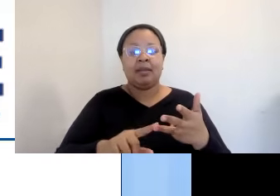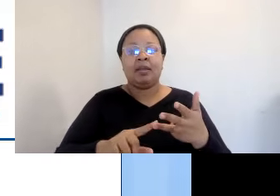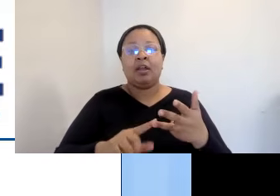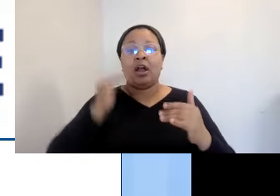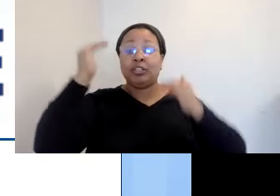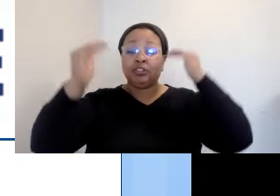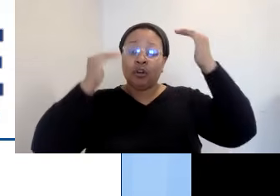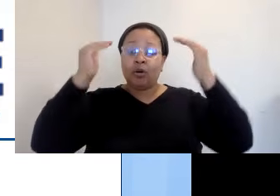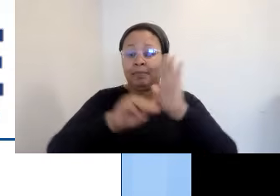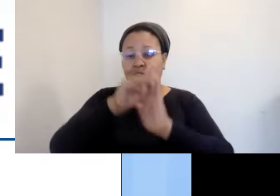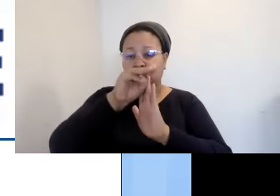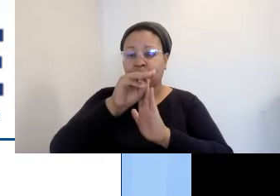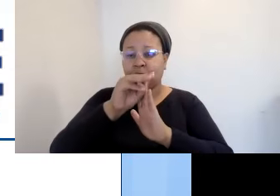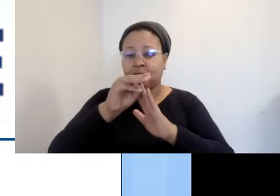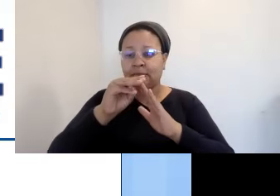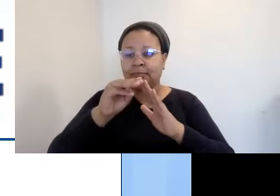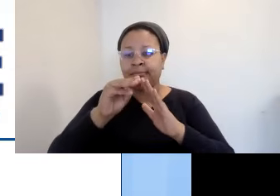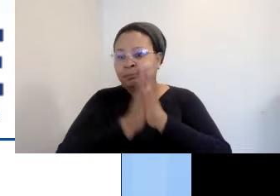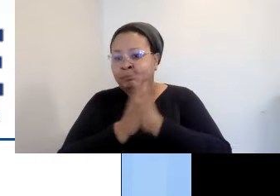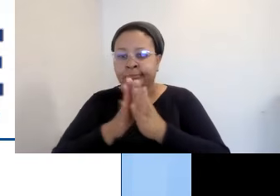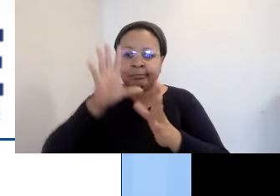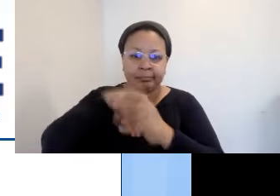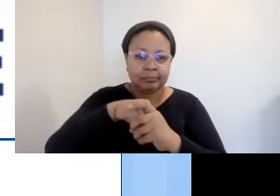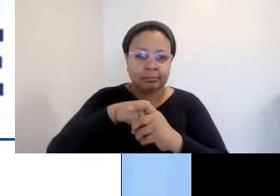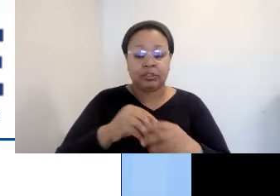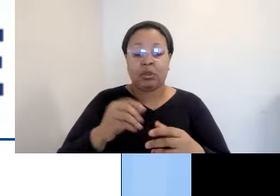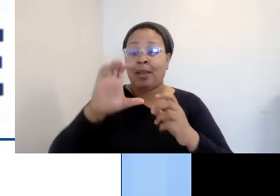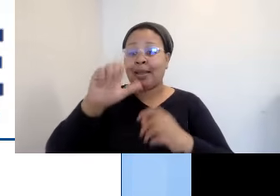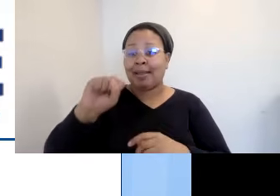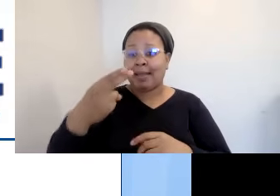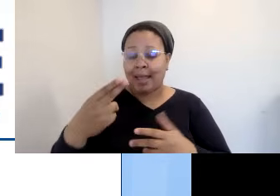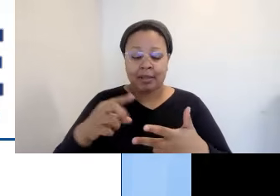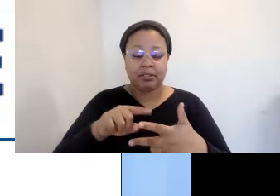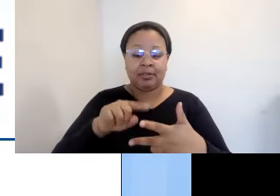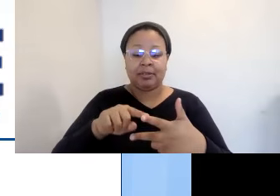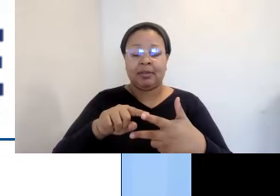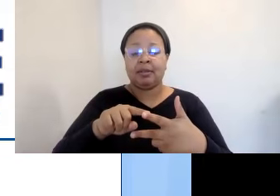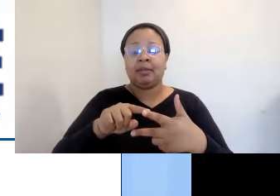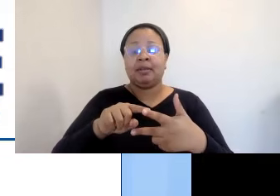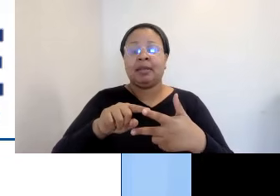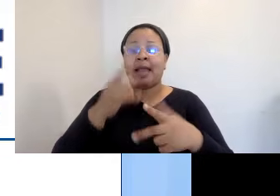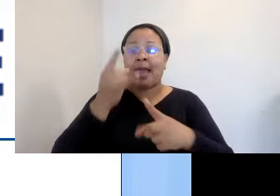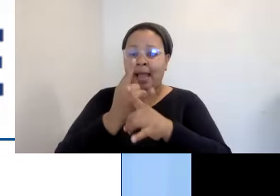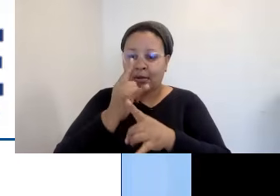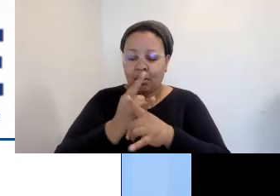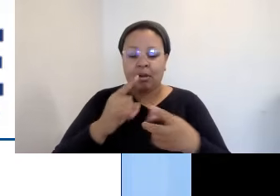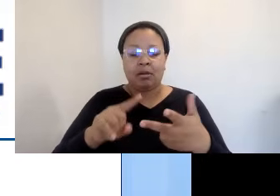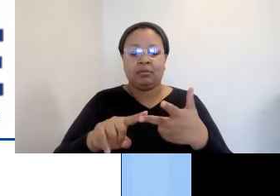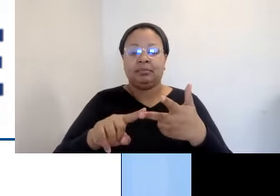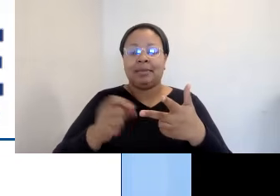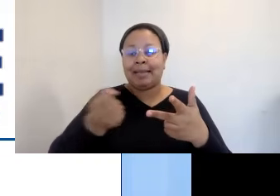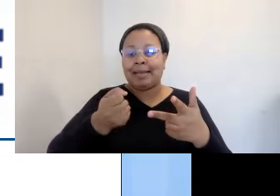say those things again: cash gifts, alcohol, gambling, tobacco, and adult